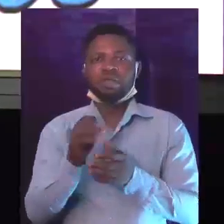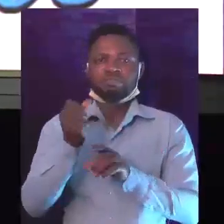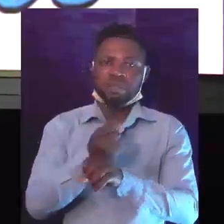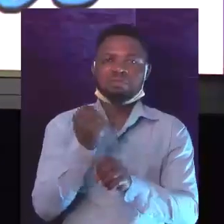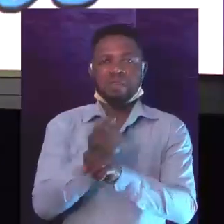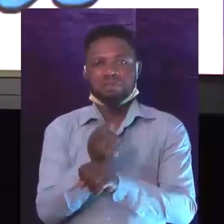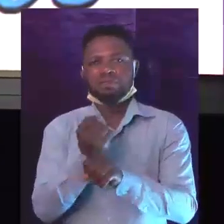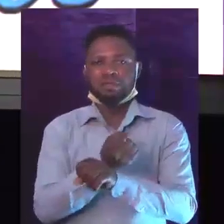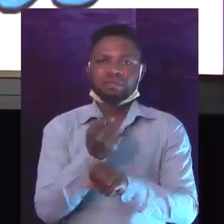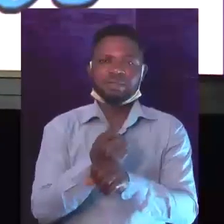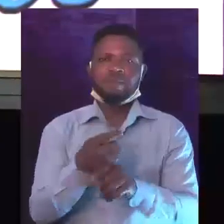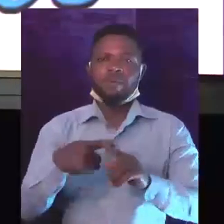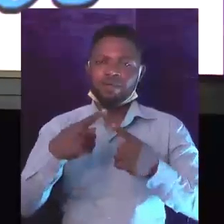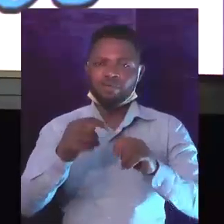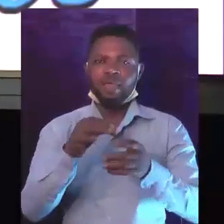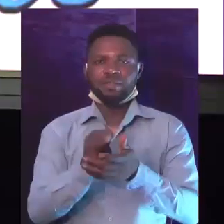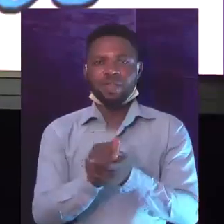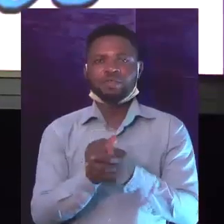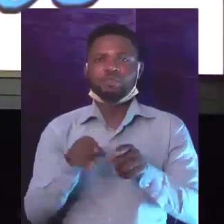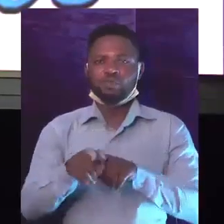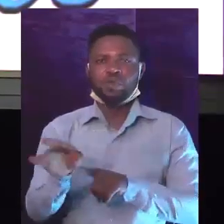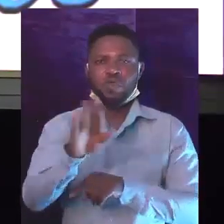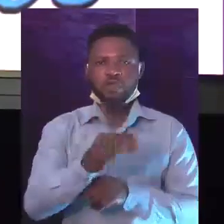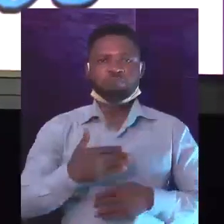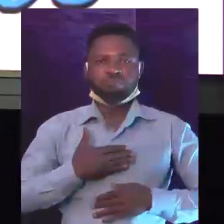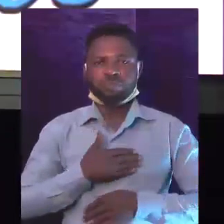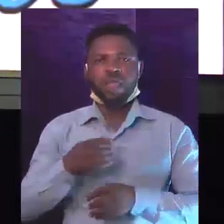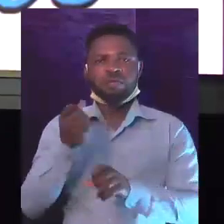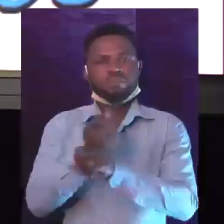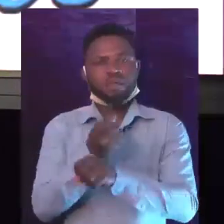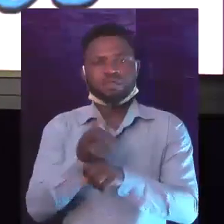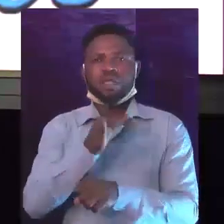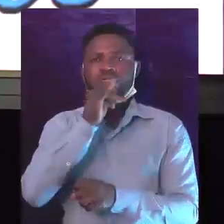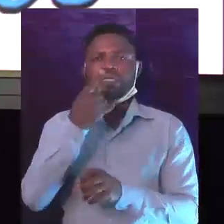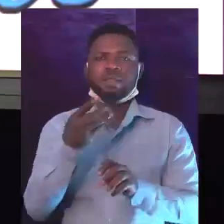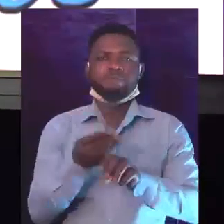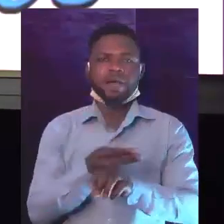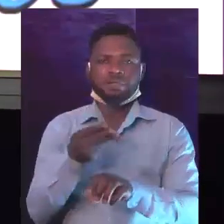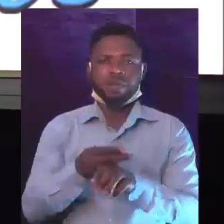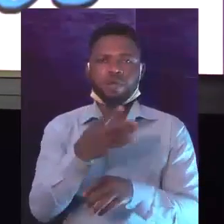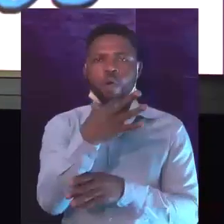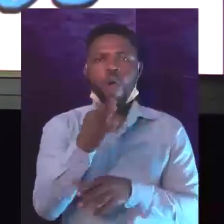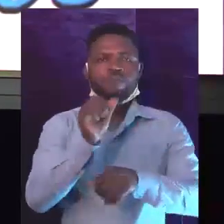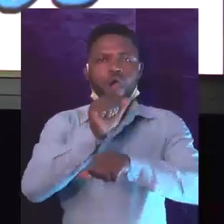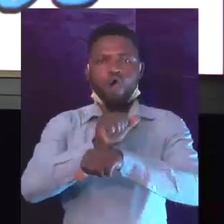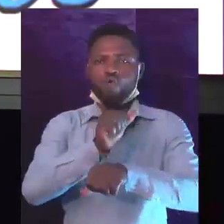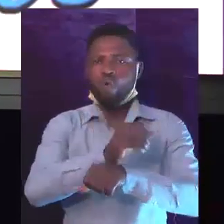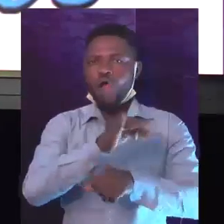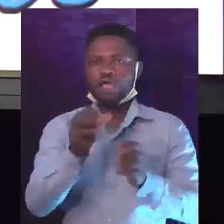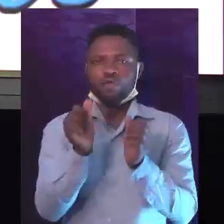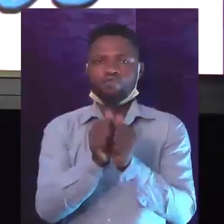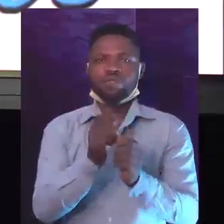statistics. Try that during your leisure. Statistics is the mathematics of working